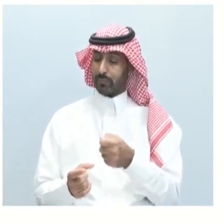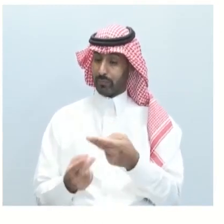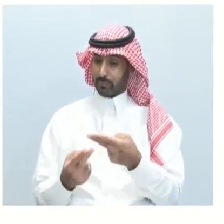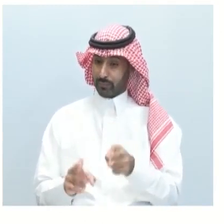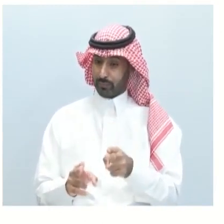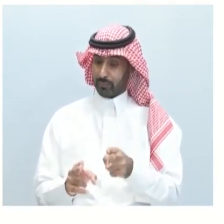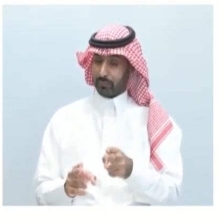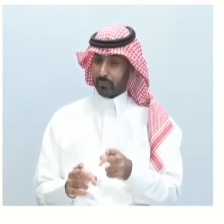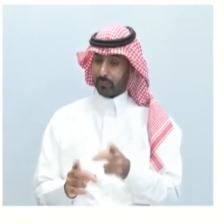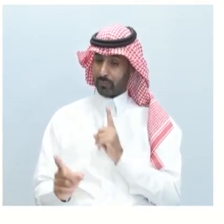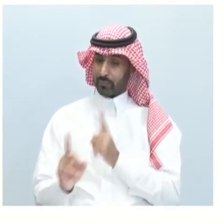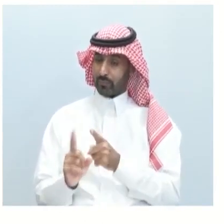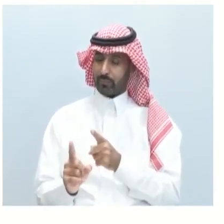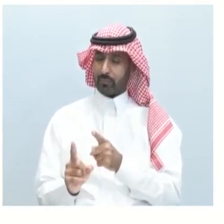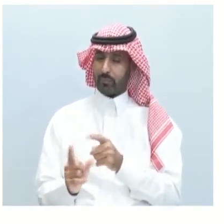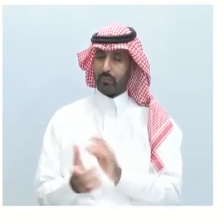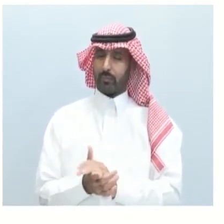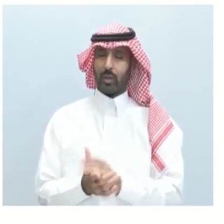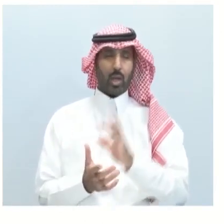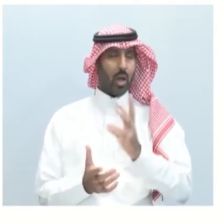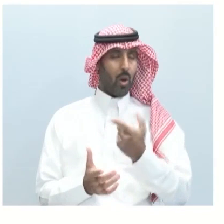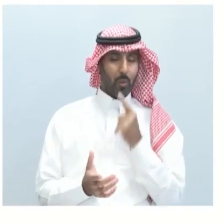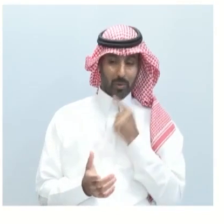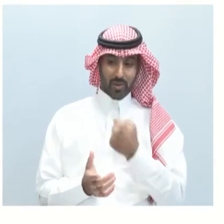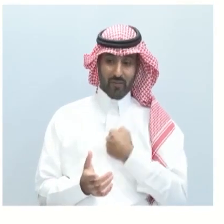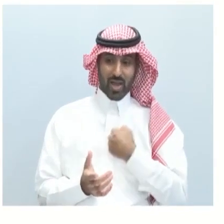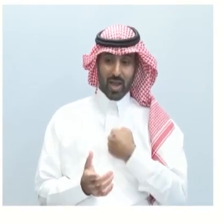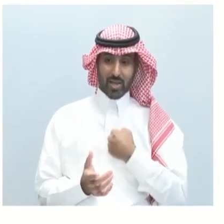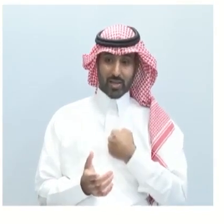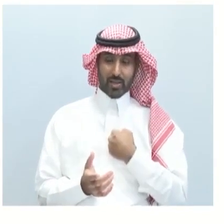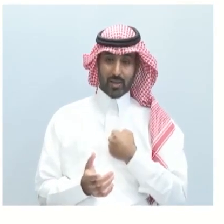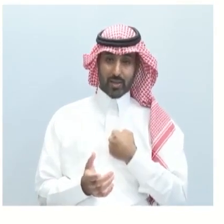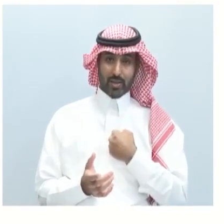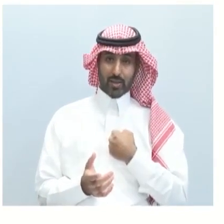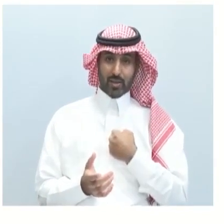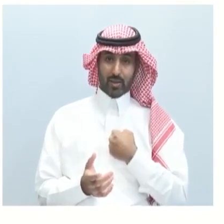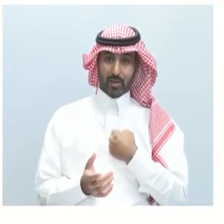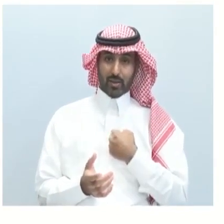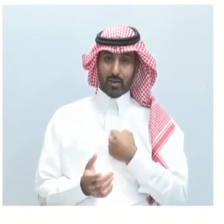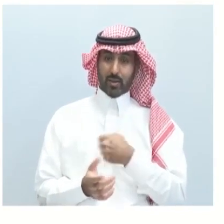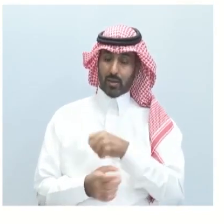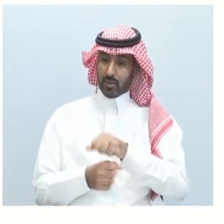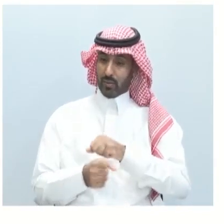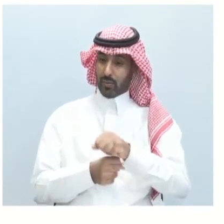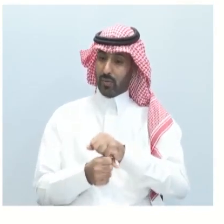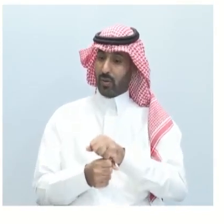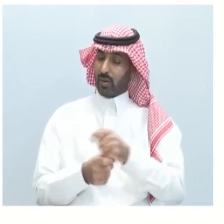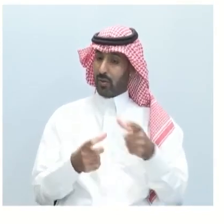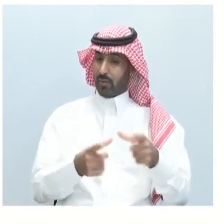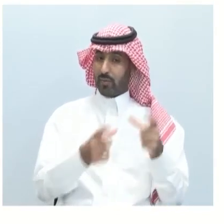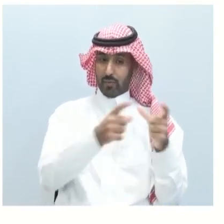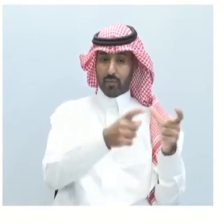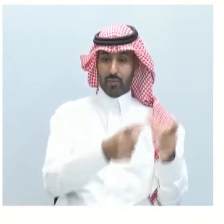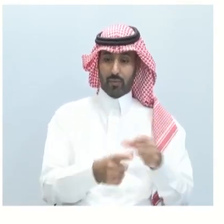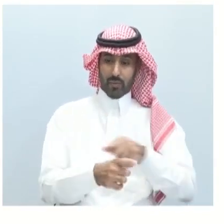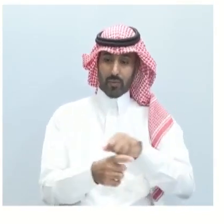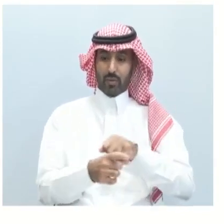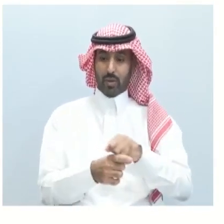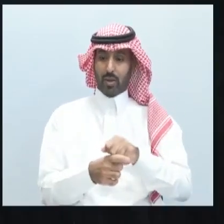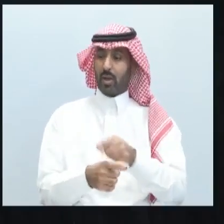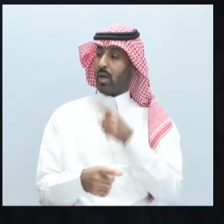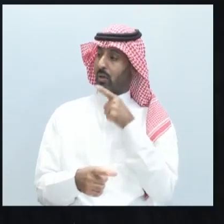here, we can say, for example, how about if I wash the dishes, for example, And